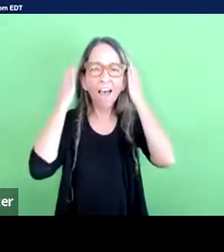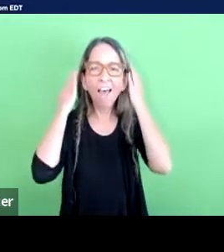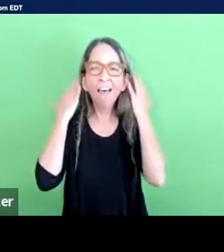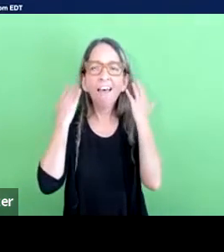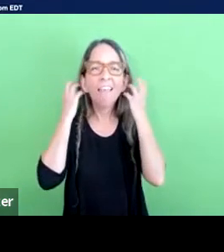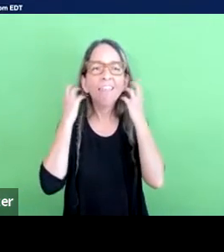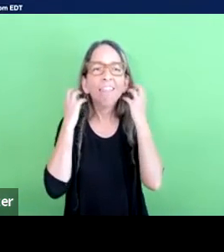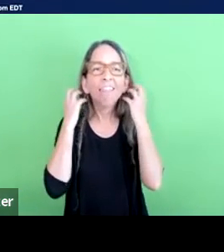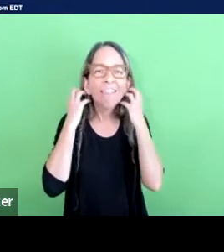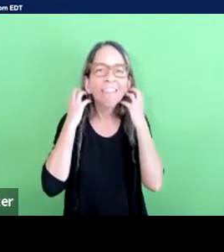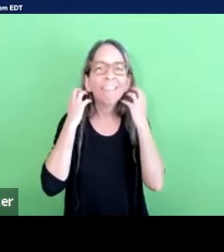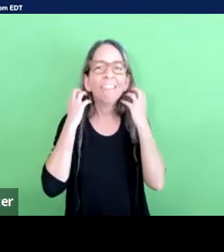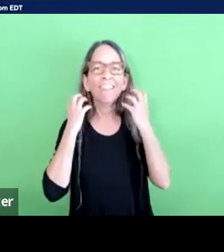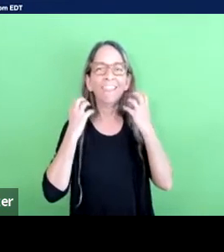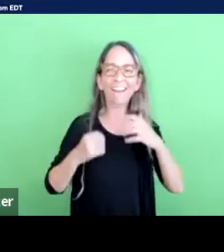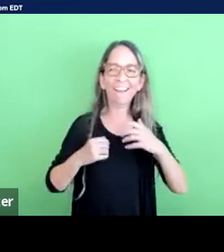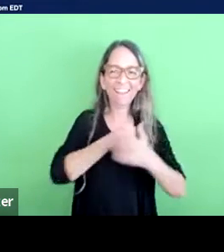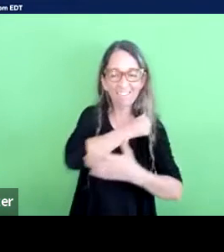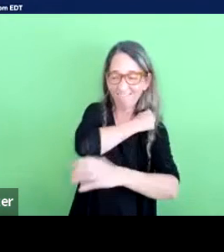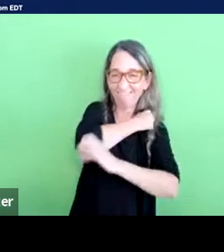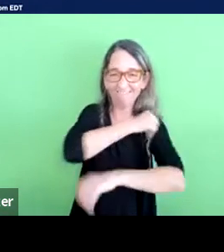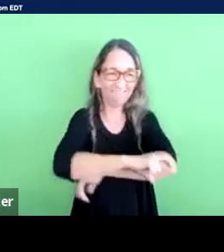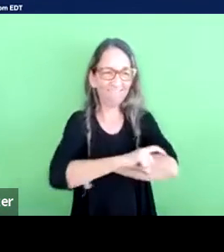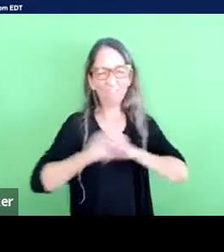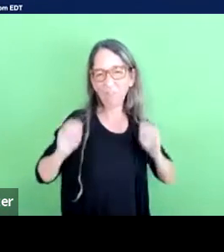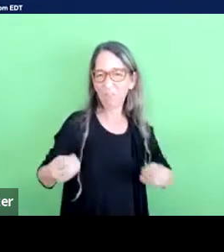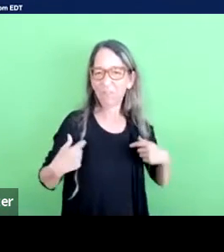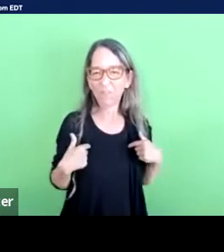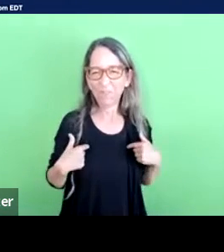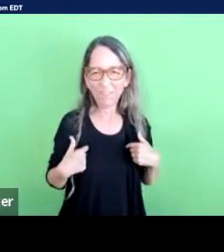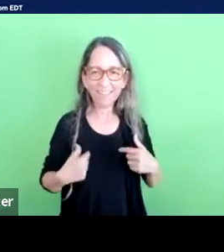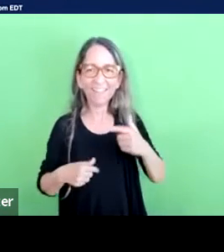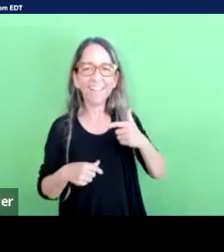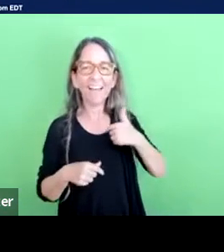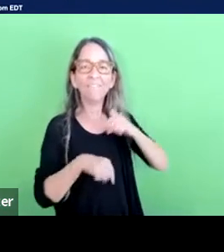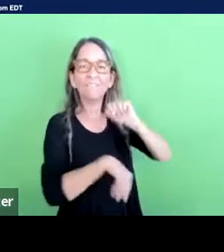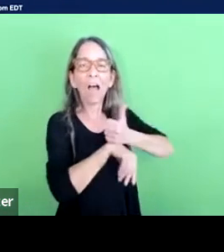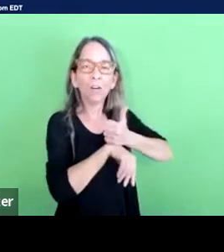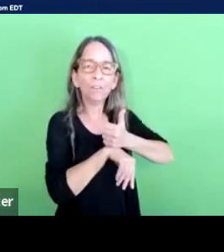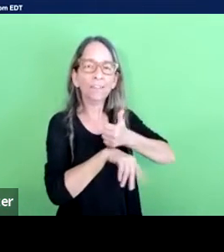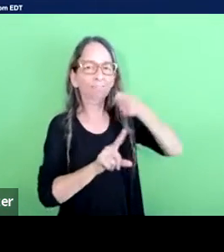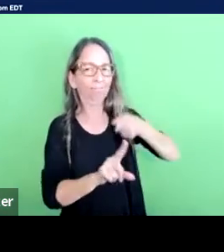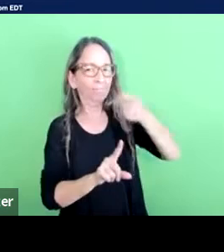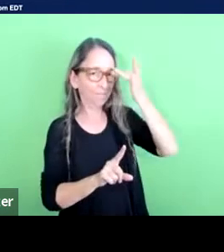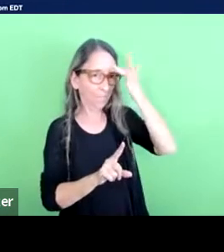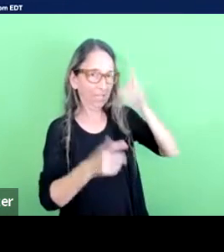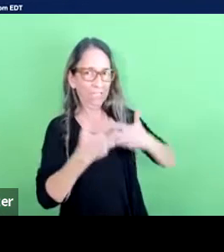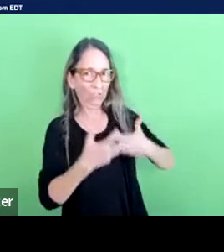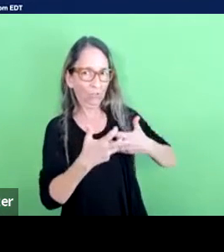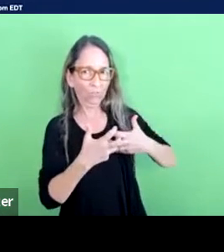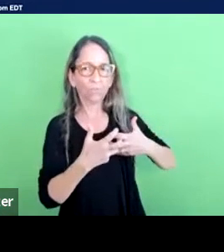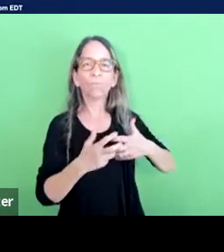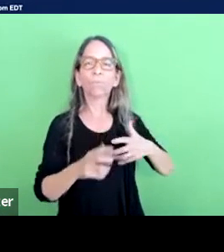of MachineGenius. We are the makers of Olelo Caption Calls, which is an ASR only IP-CTS provider.